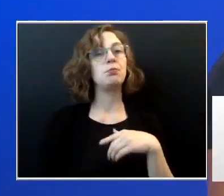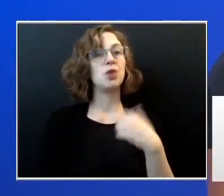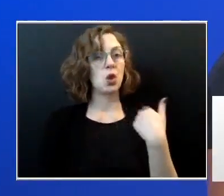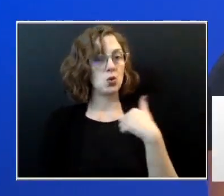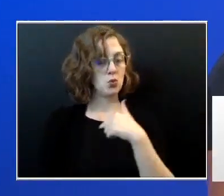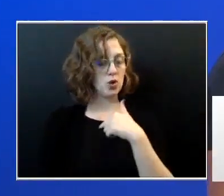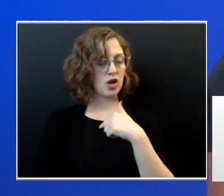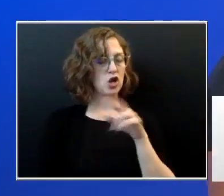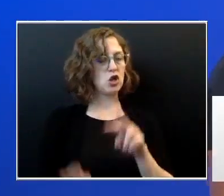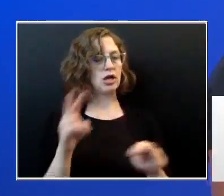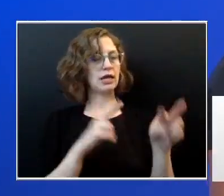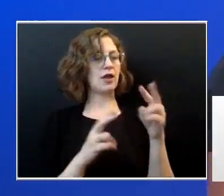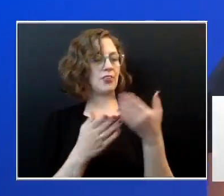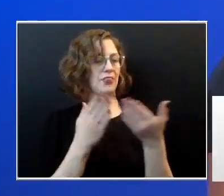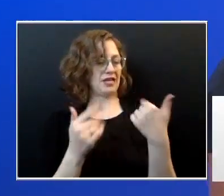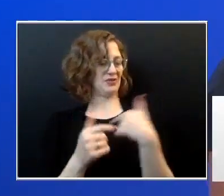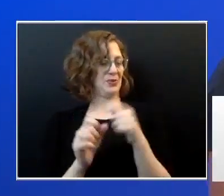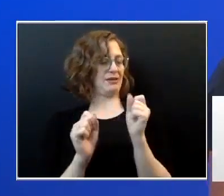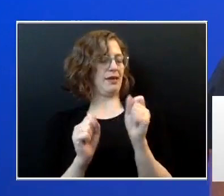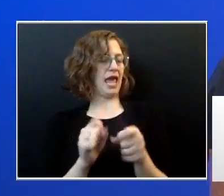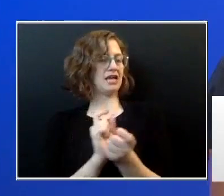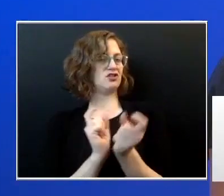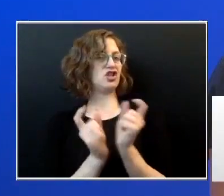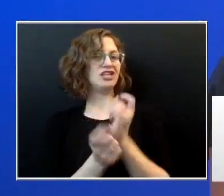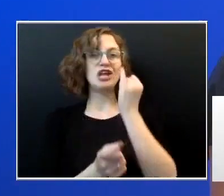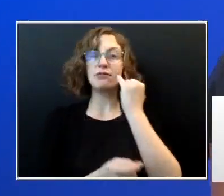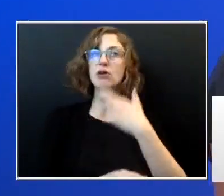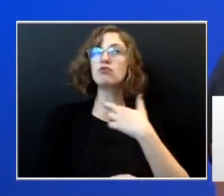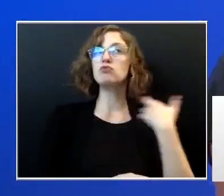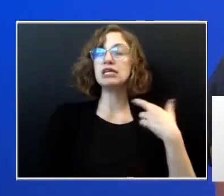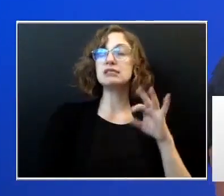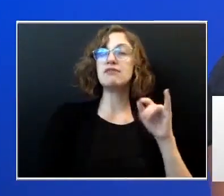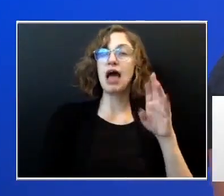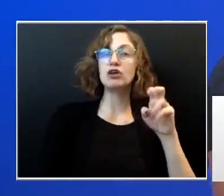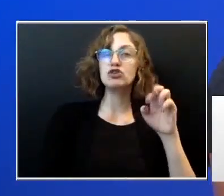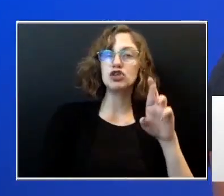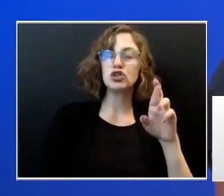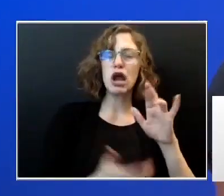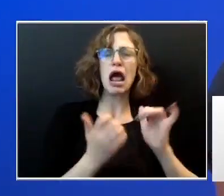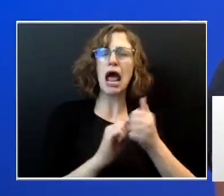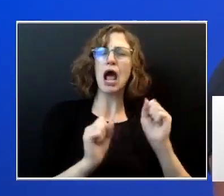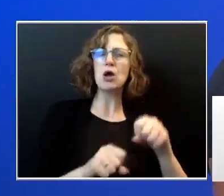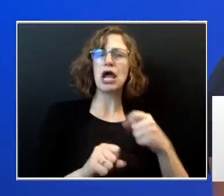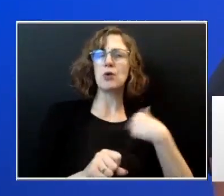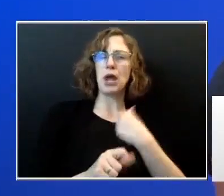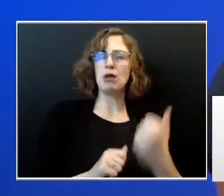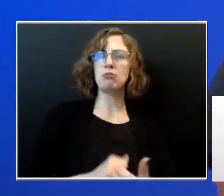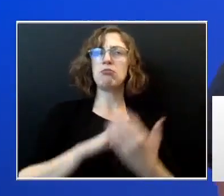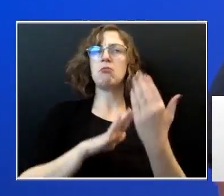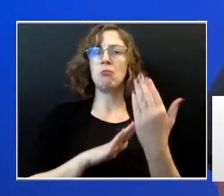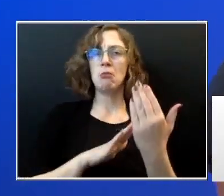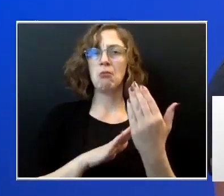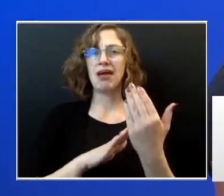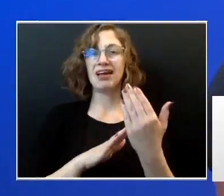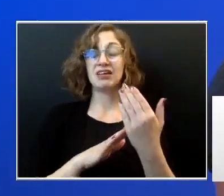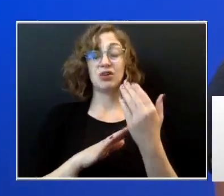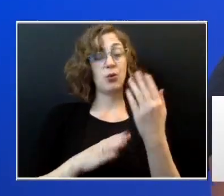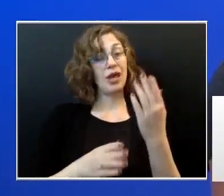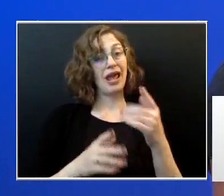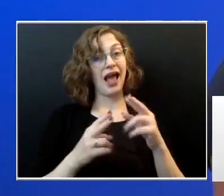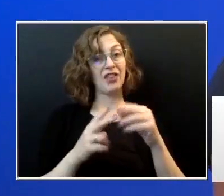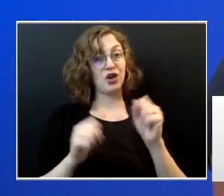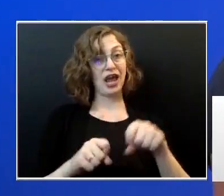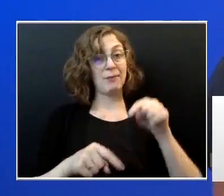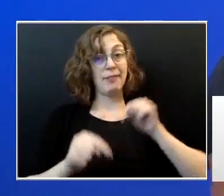we know we can turn around and reverse potentially, or postpone longer in people that are at risk